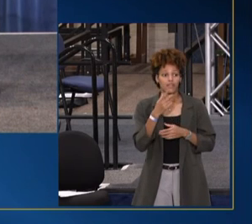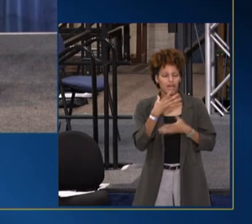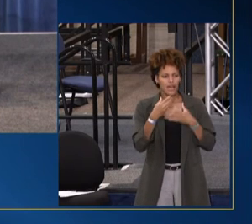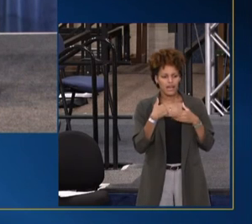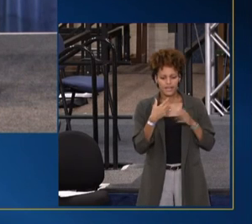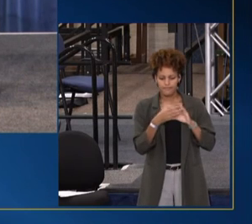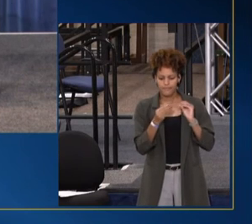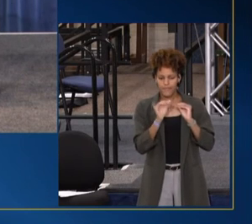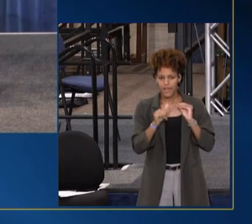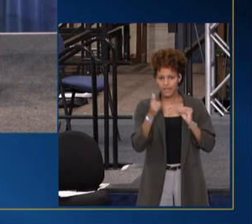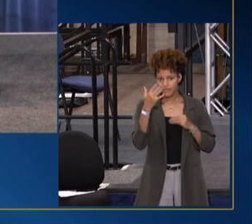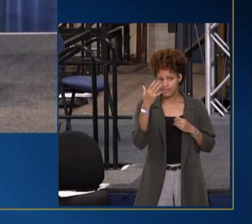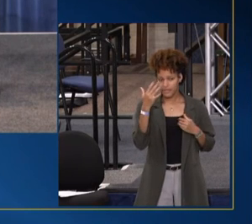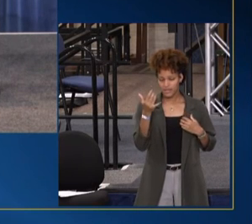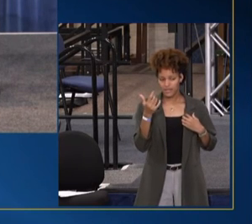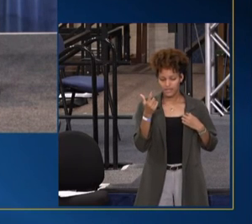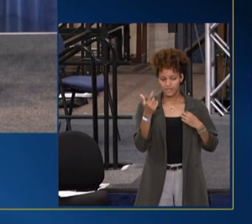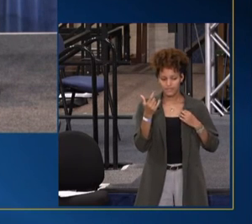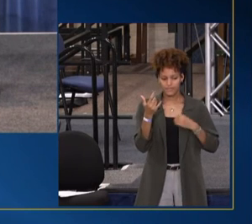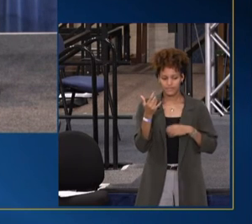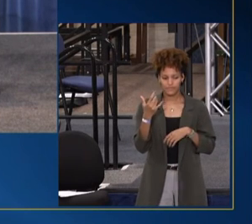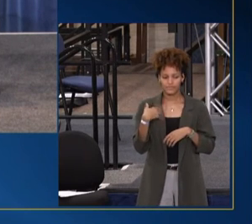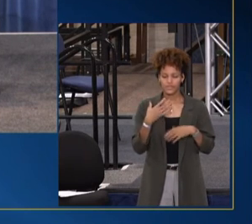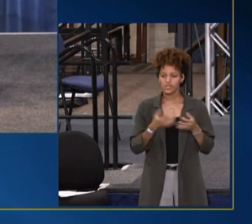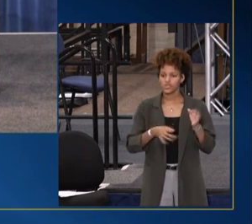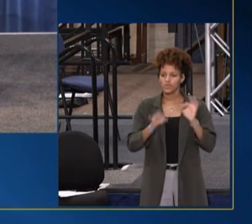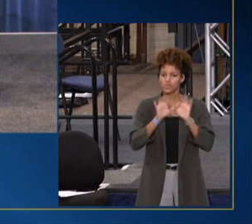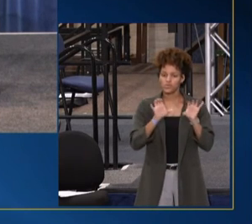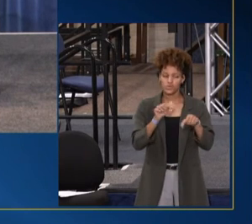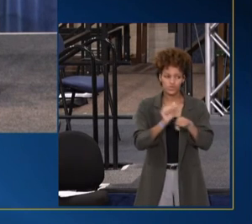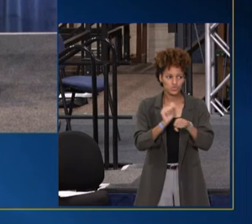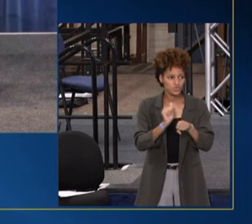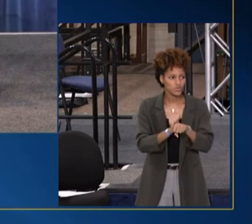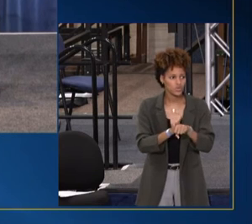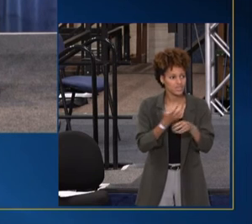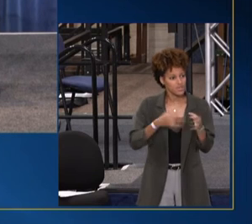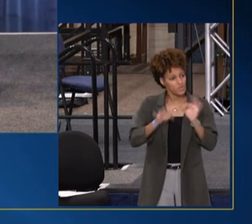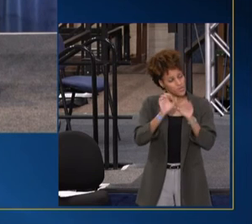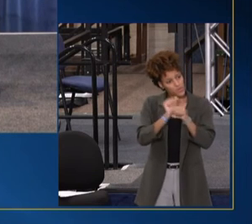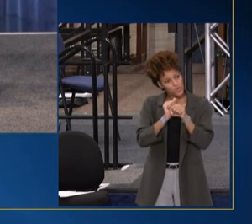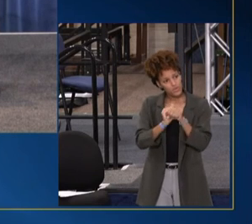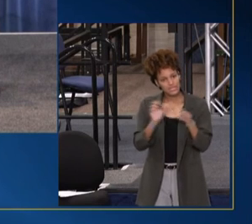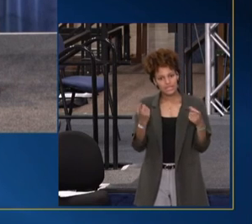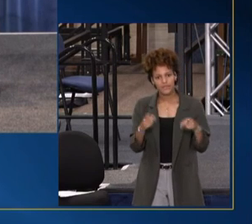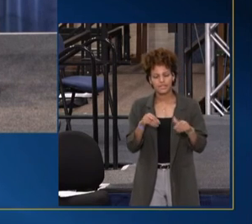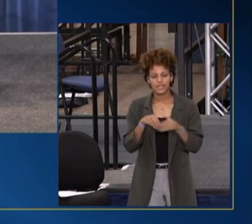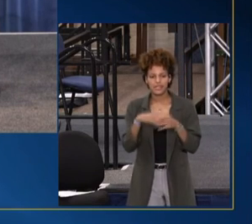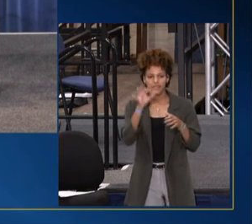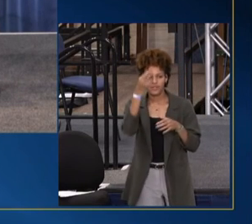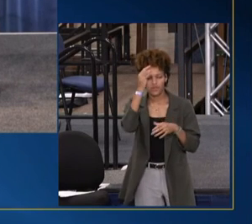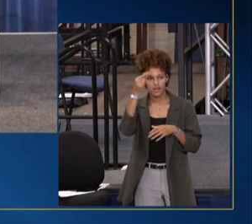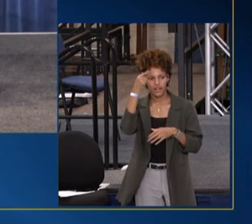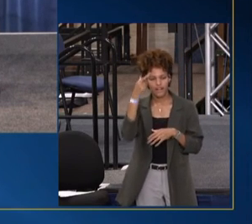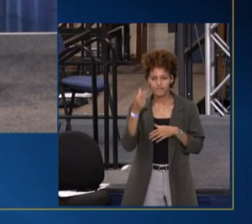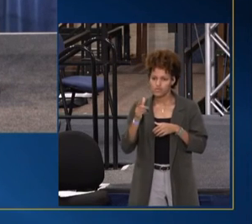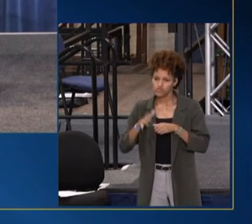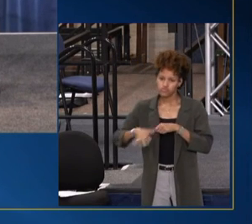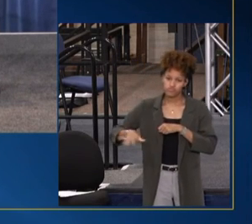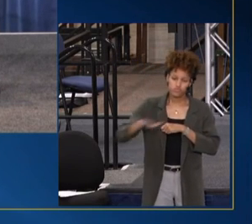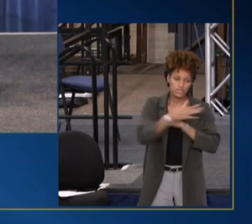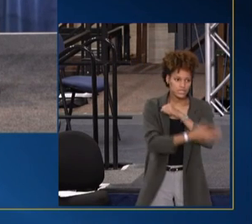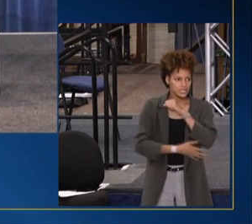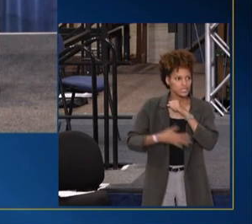think it's very important as we're doing this work, the incredible work that's going on in the federal government across the country, in